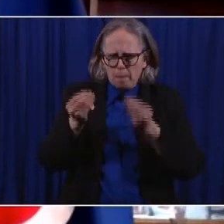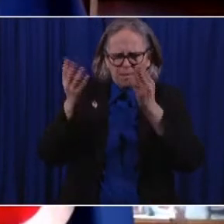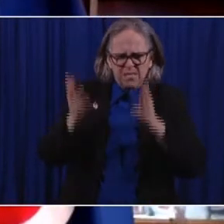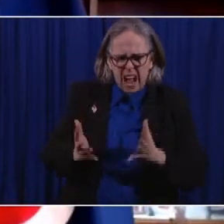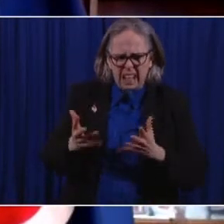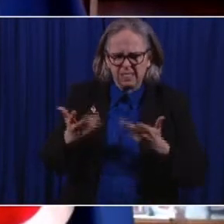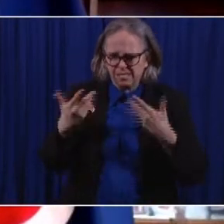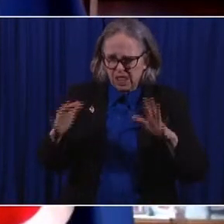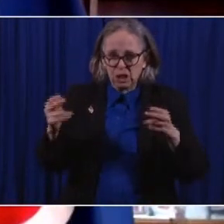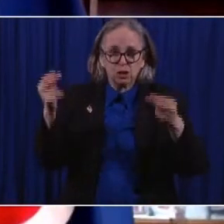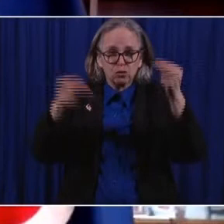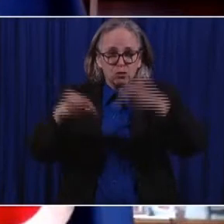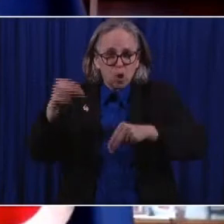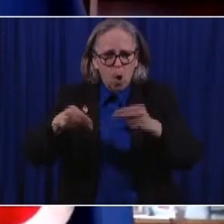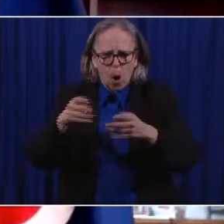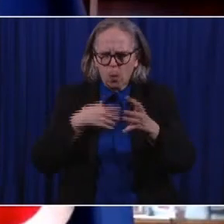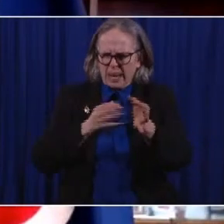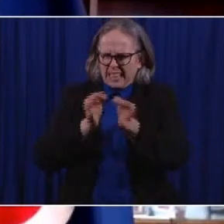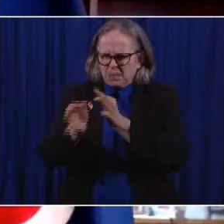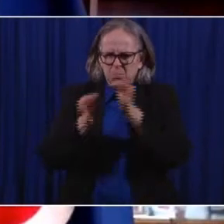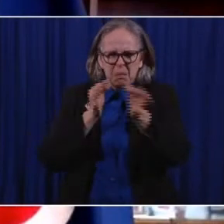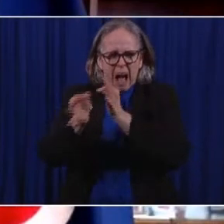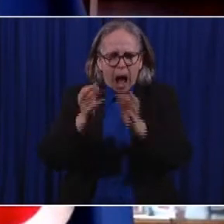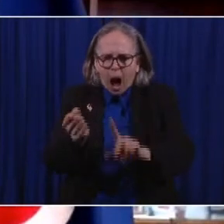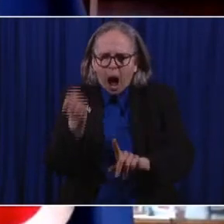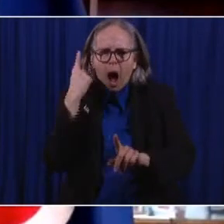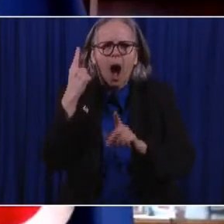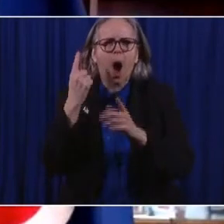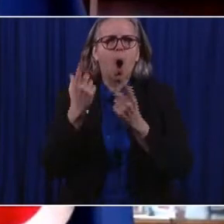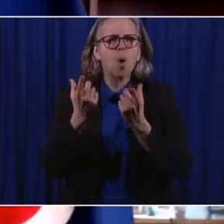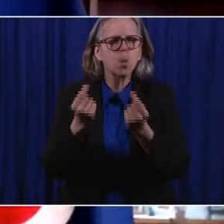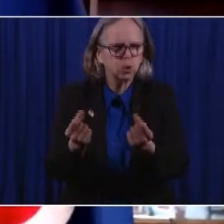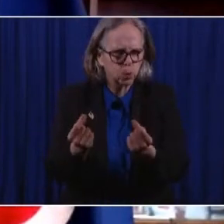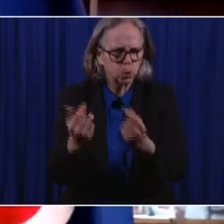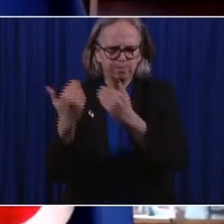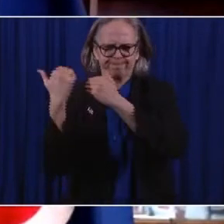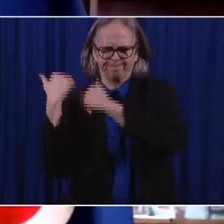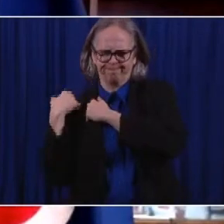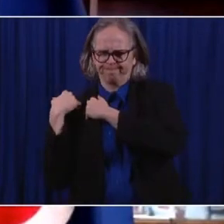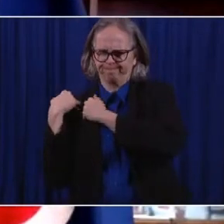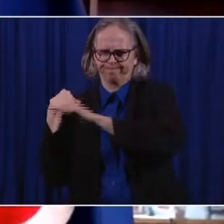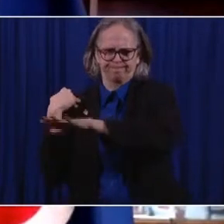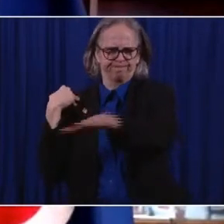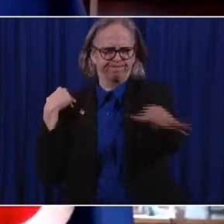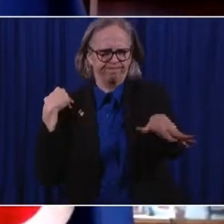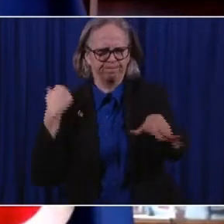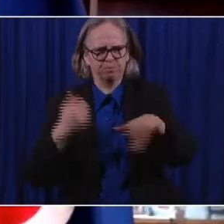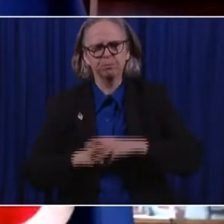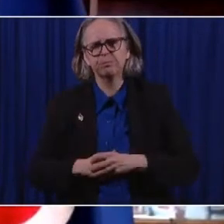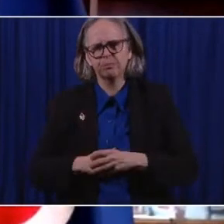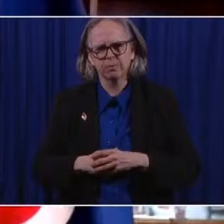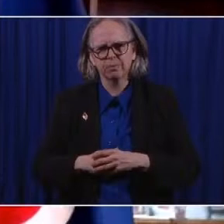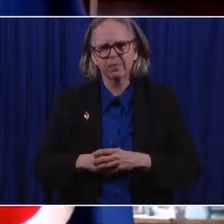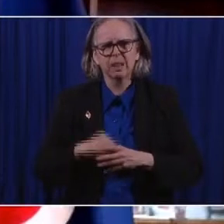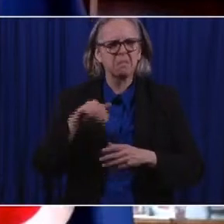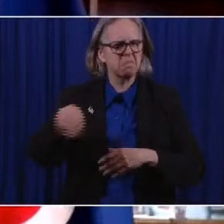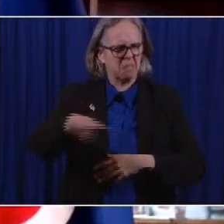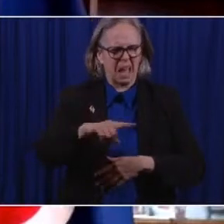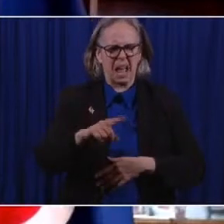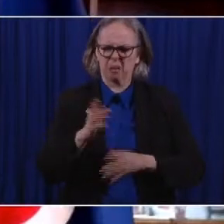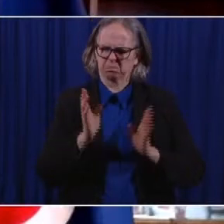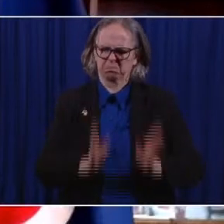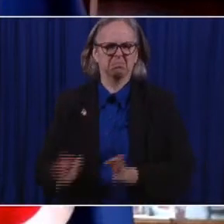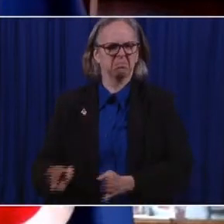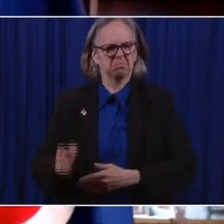them exactly how they're supposed to distribute this, because they have been on notice for weeks now about how to do that. So I want